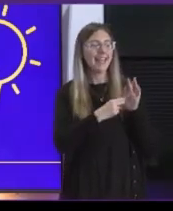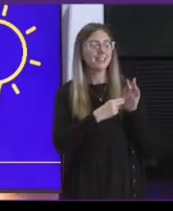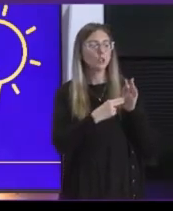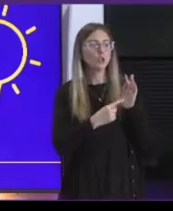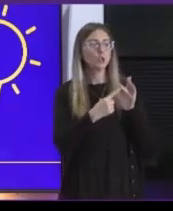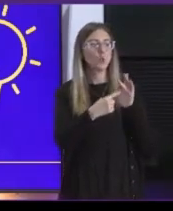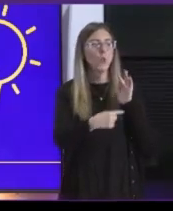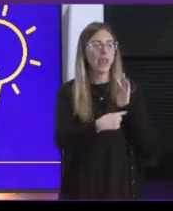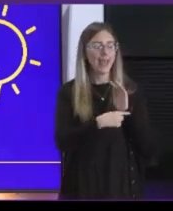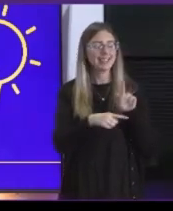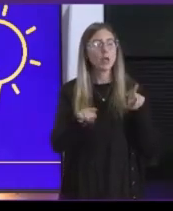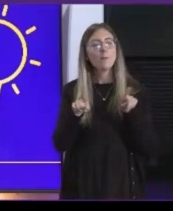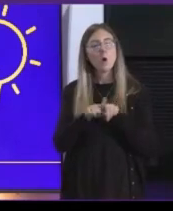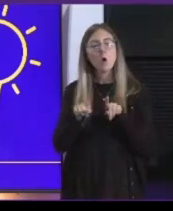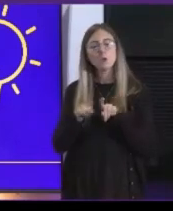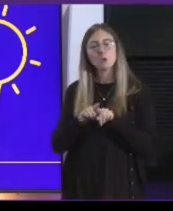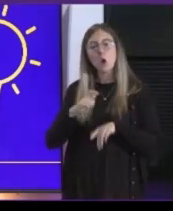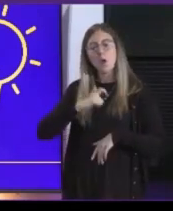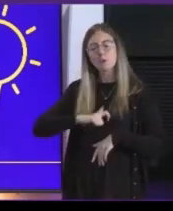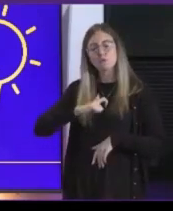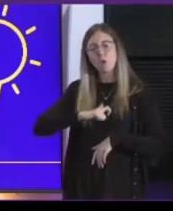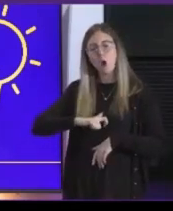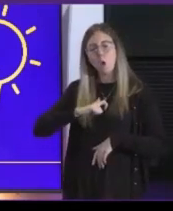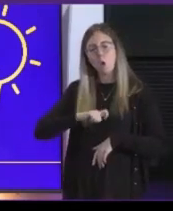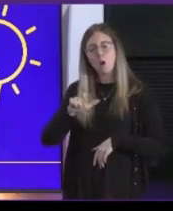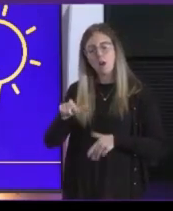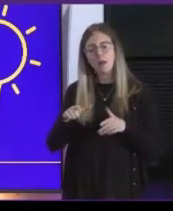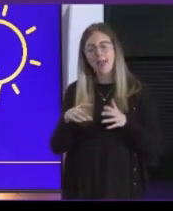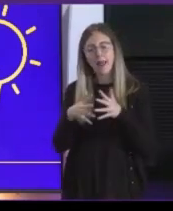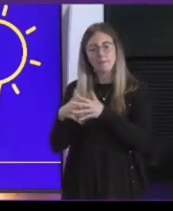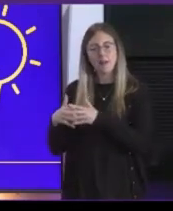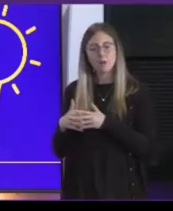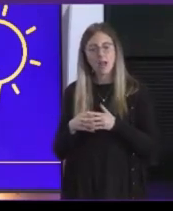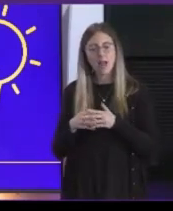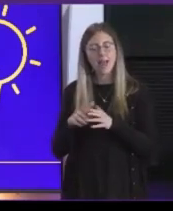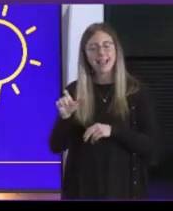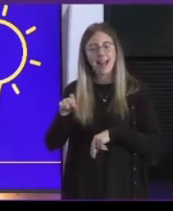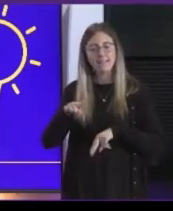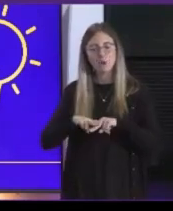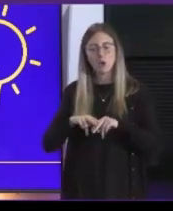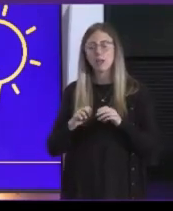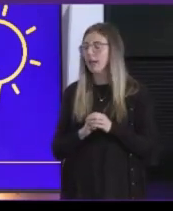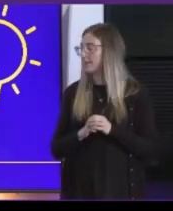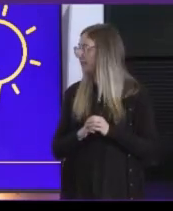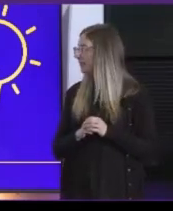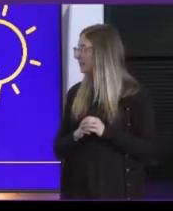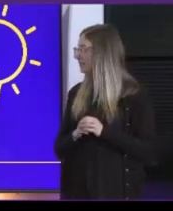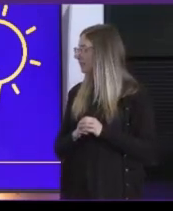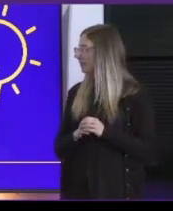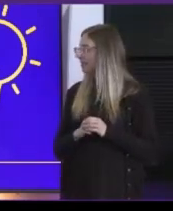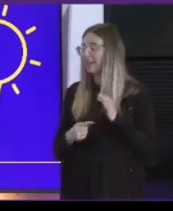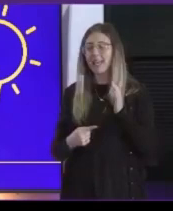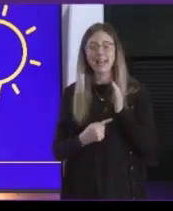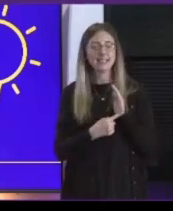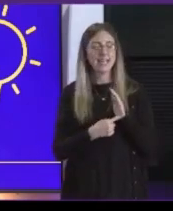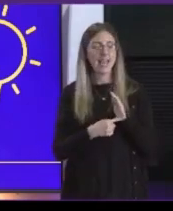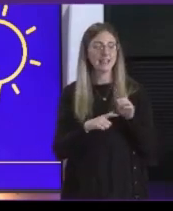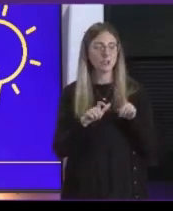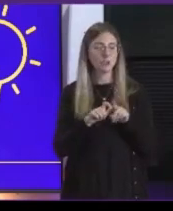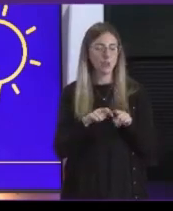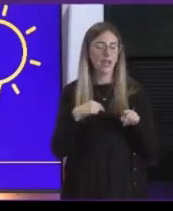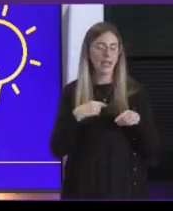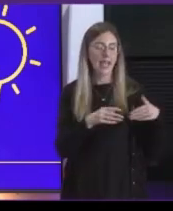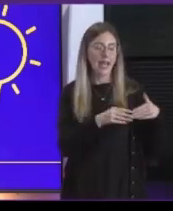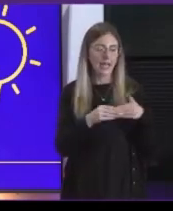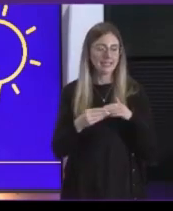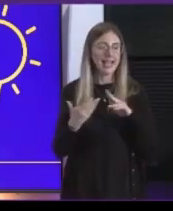in legislation in California. So please introduce yourself and tell us a little bit about that. Sure. Hi, everybody. My name is Ted Drake, and I lead accessibility